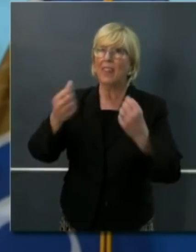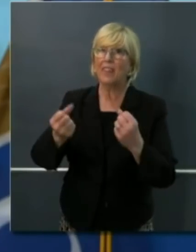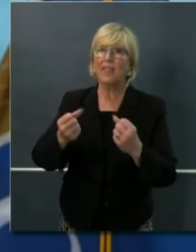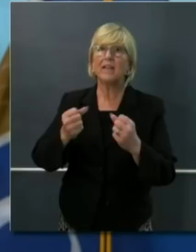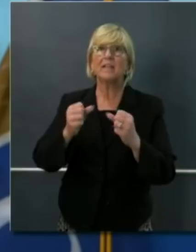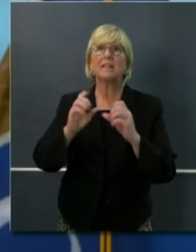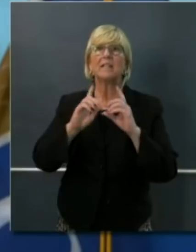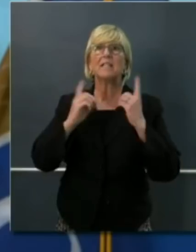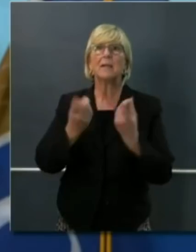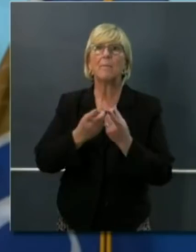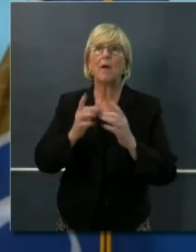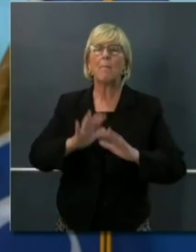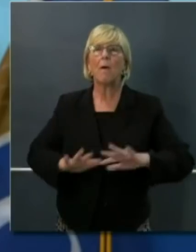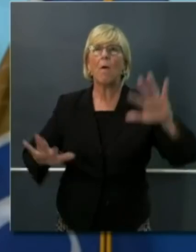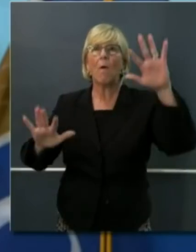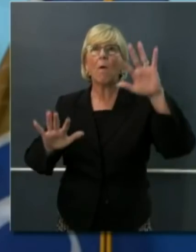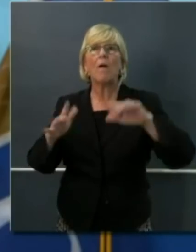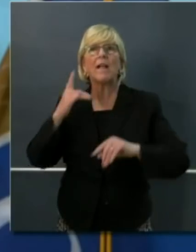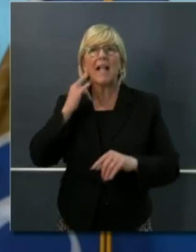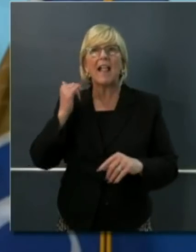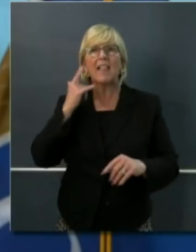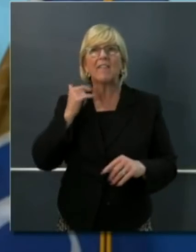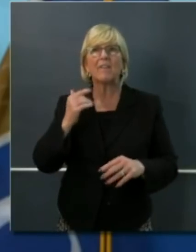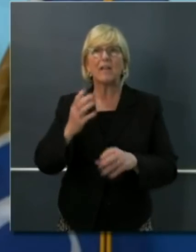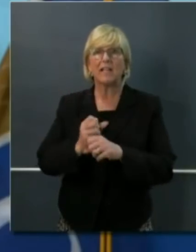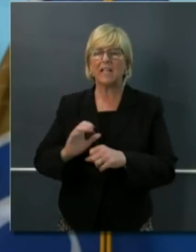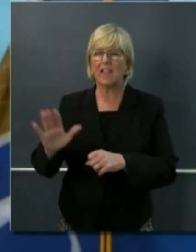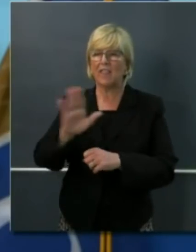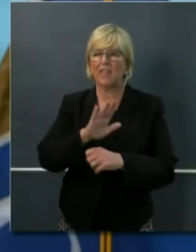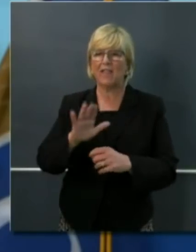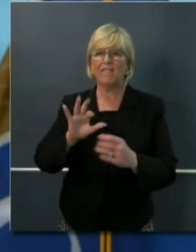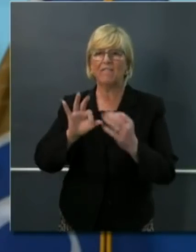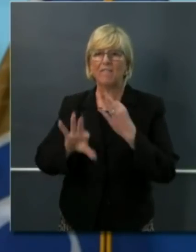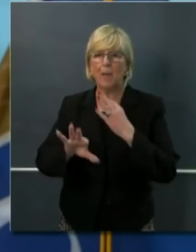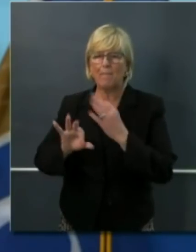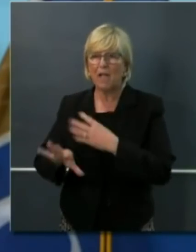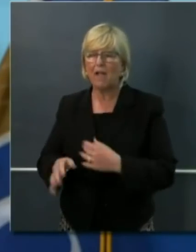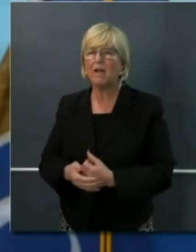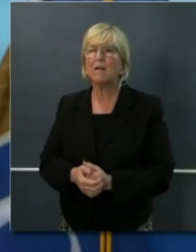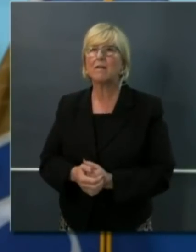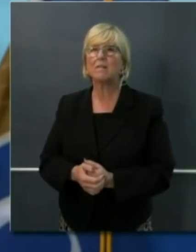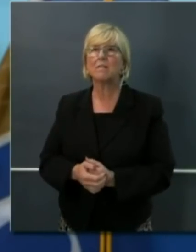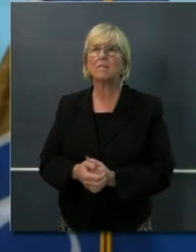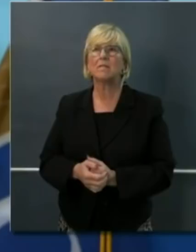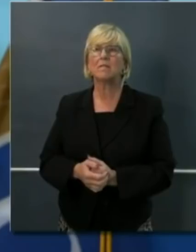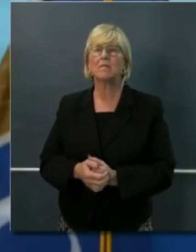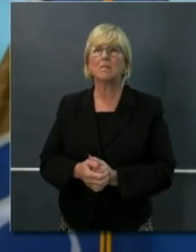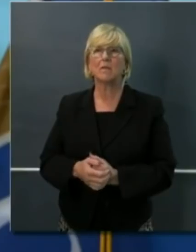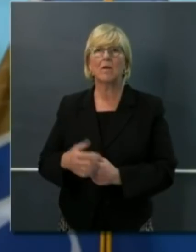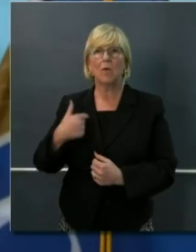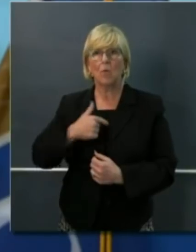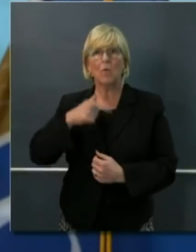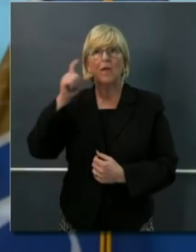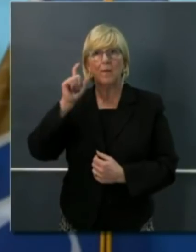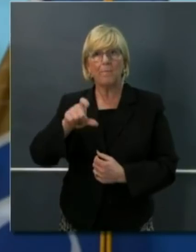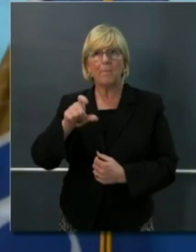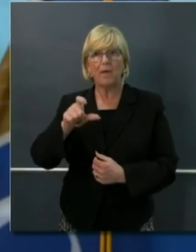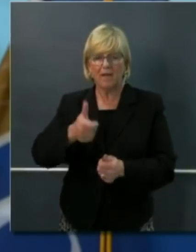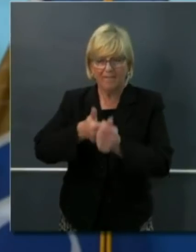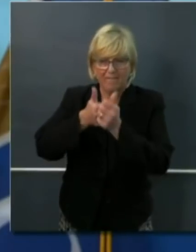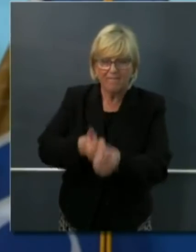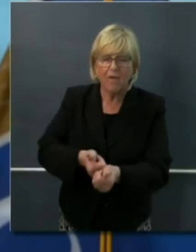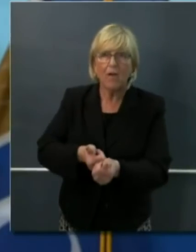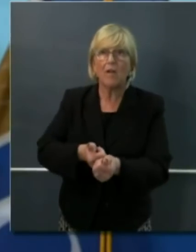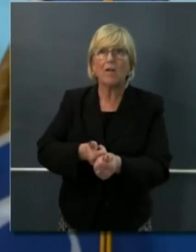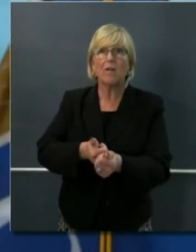state of California, getting their feedback and getting their buy-in. Also critical that we have the workforce to be assembled in